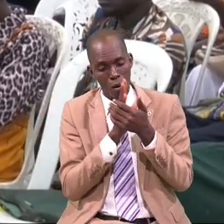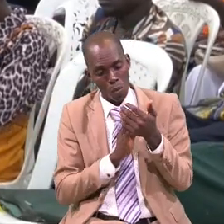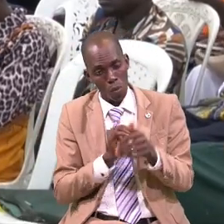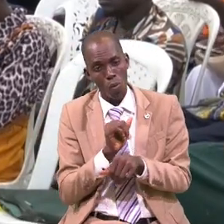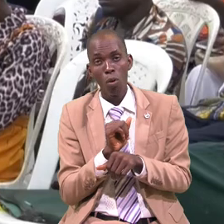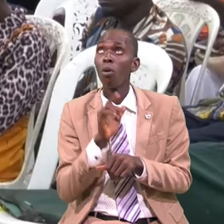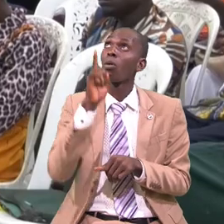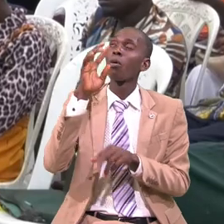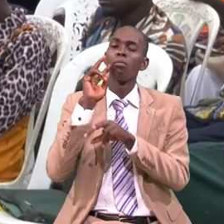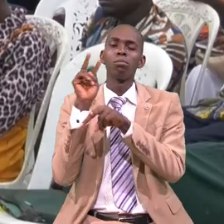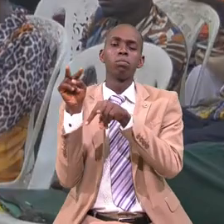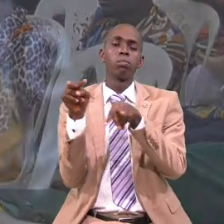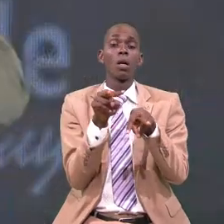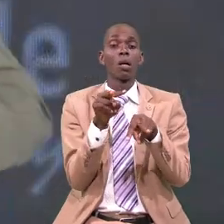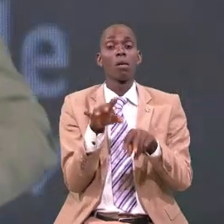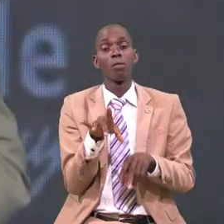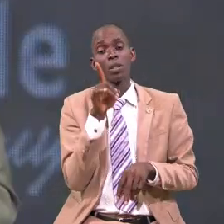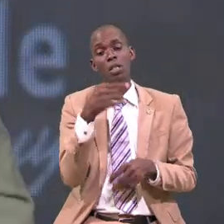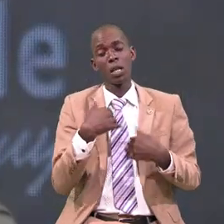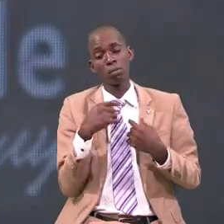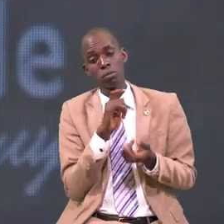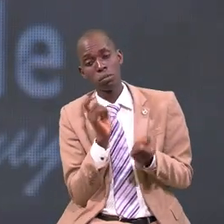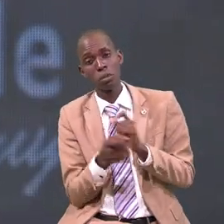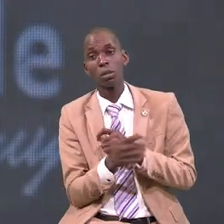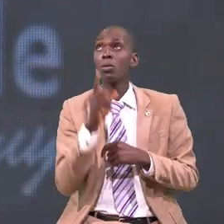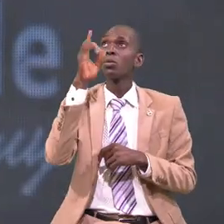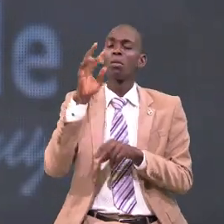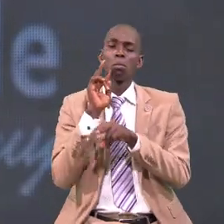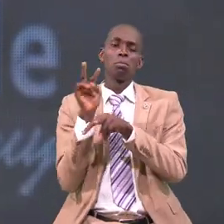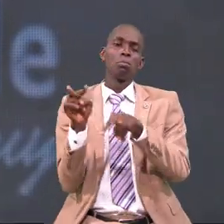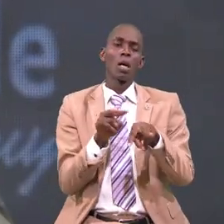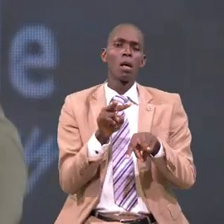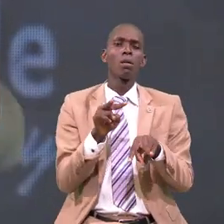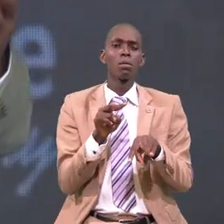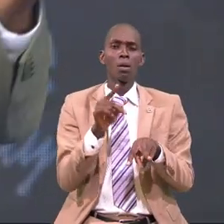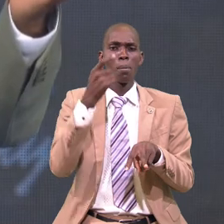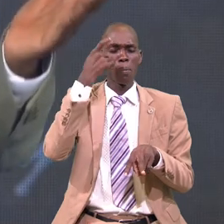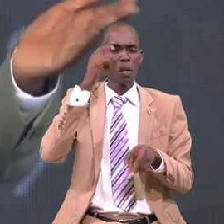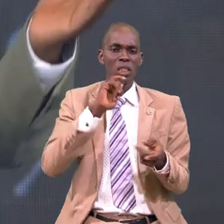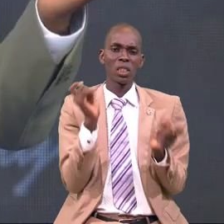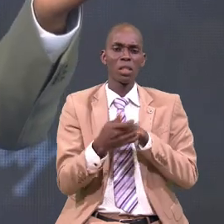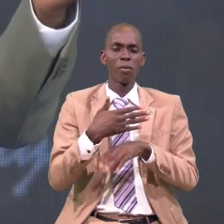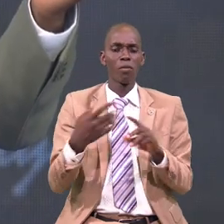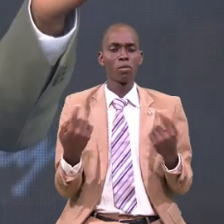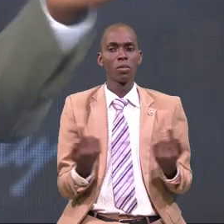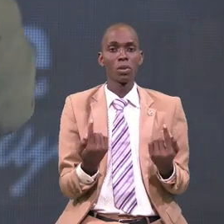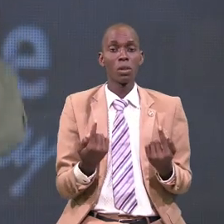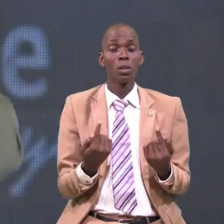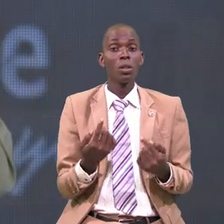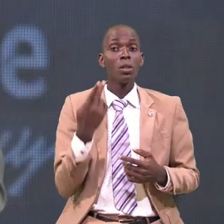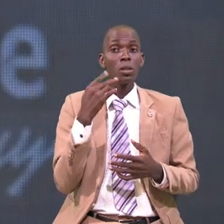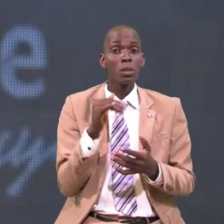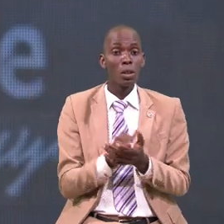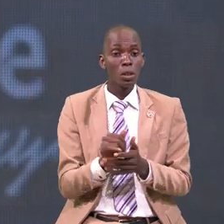change. He saw the turning of their mind. They were not angry at